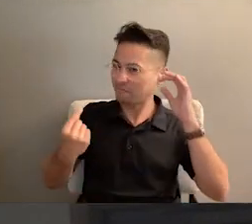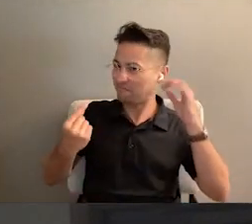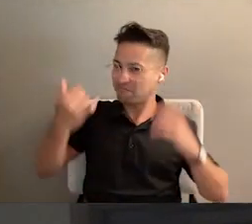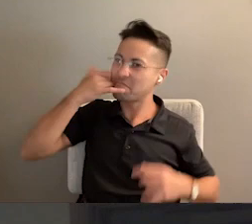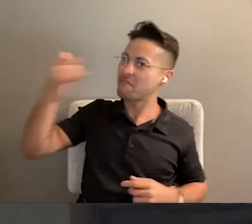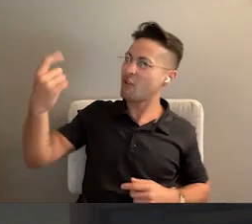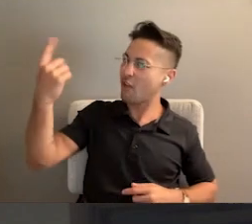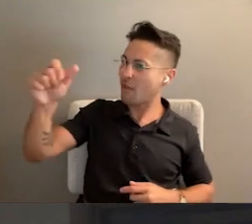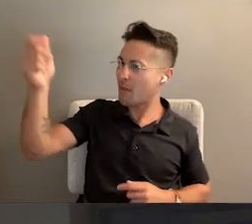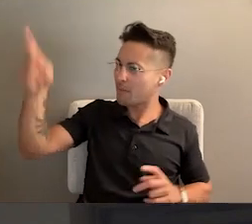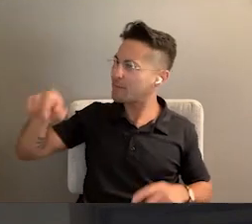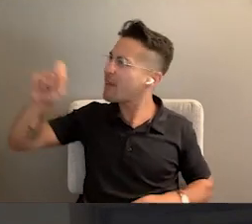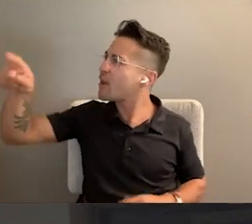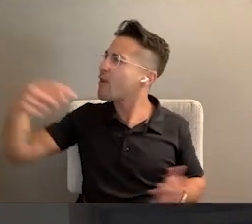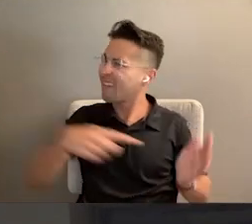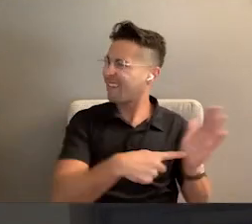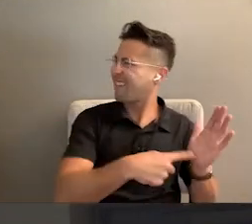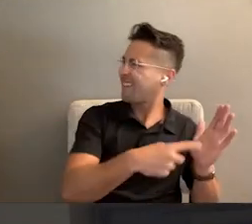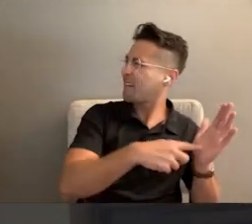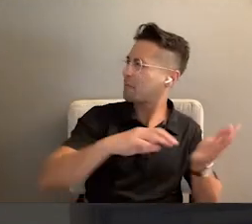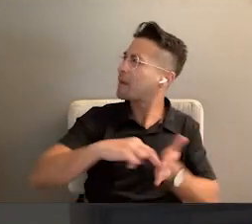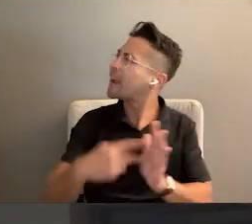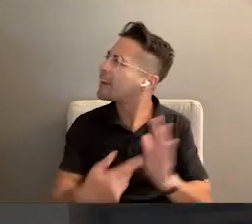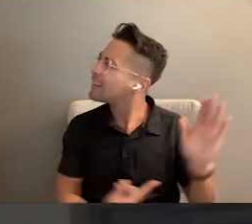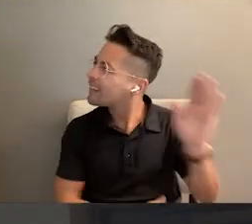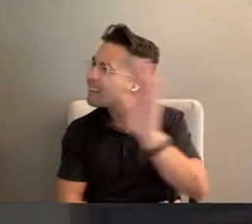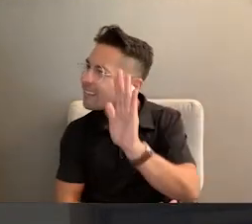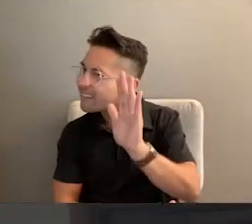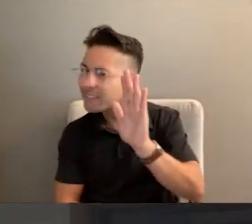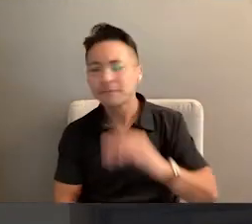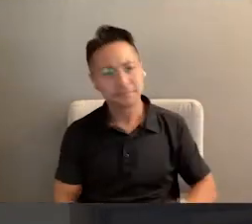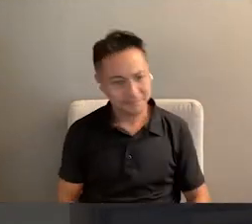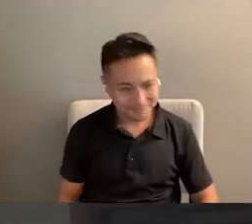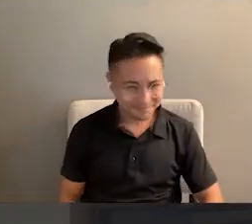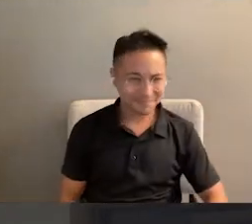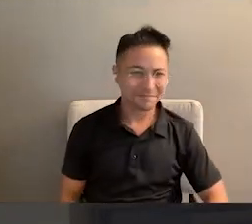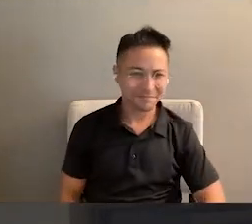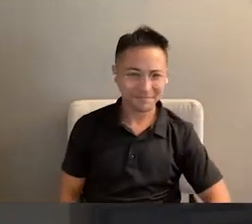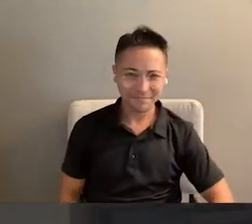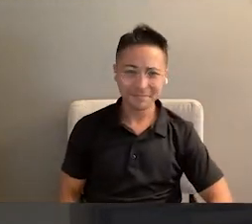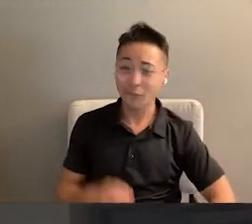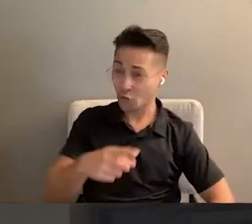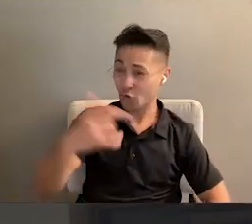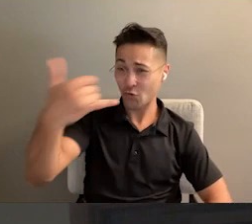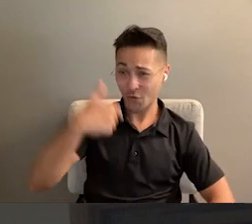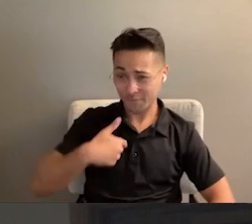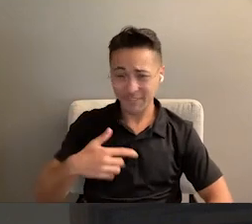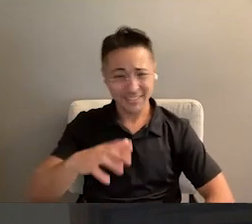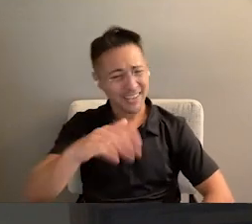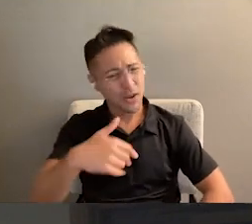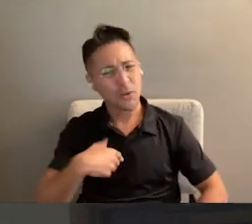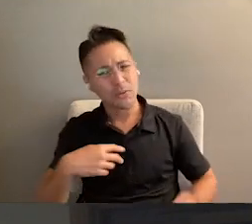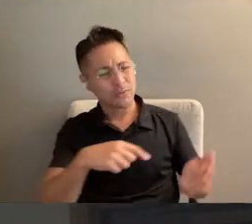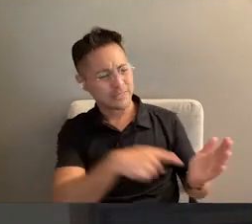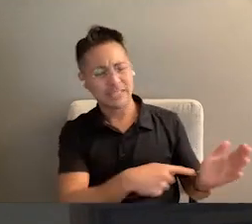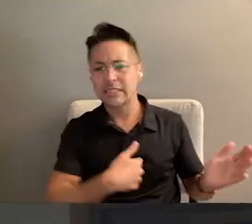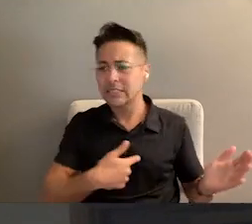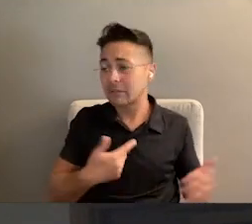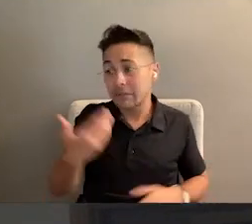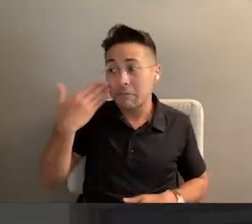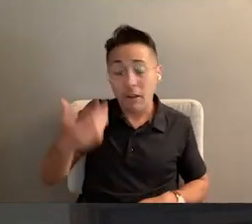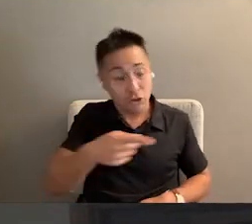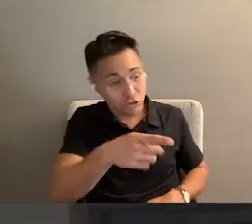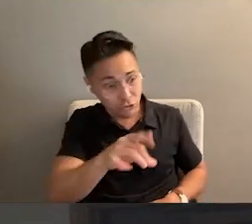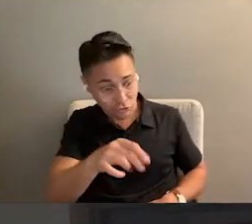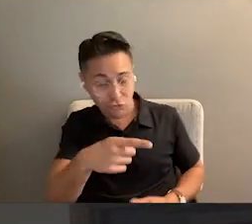blah, blah, blah, blah, blah. So I'm gonna call somebody and ask them what blah, blah, blah, blah, blah means, right? But